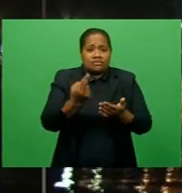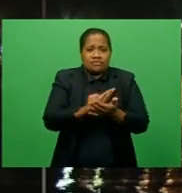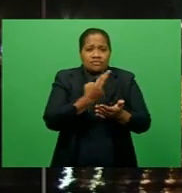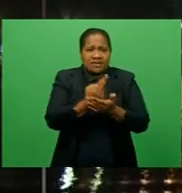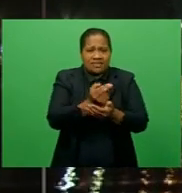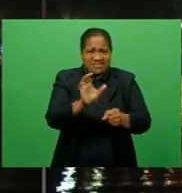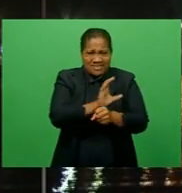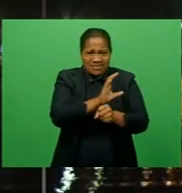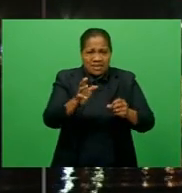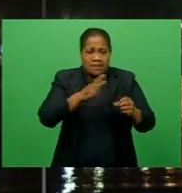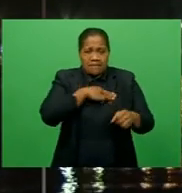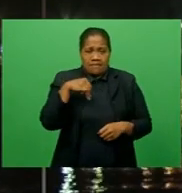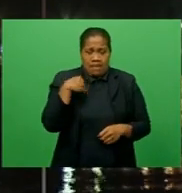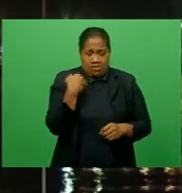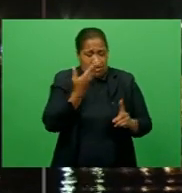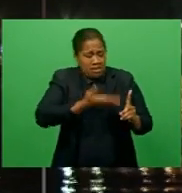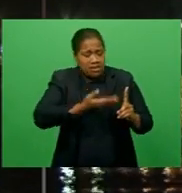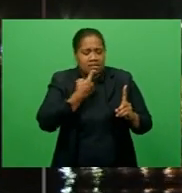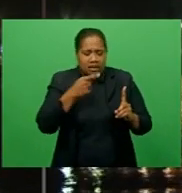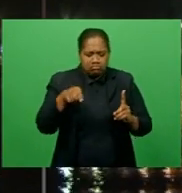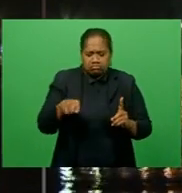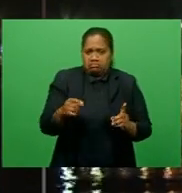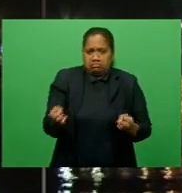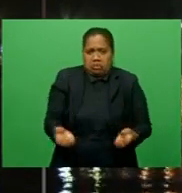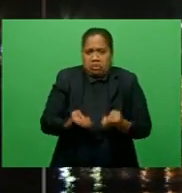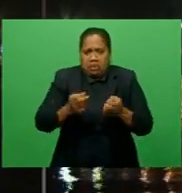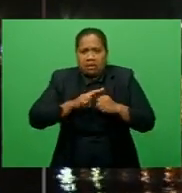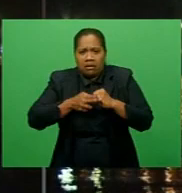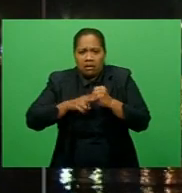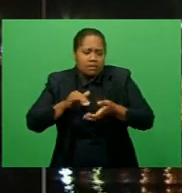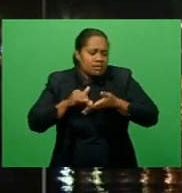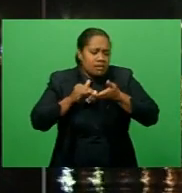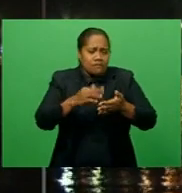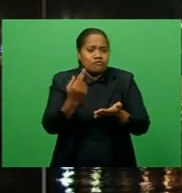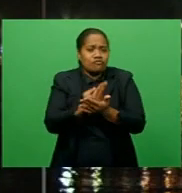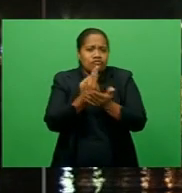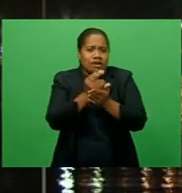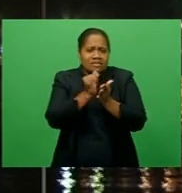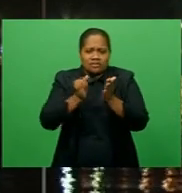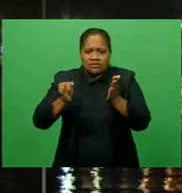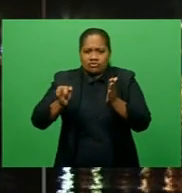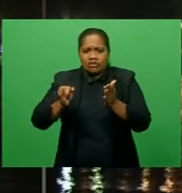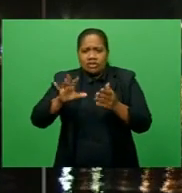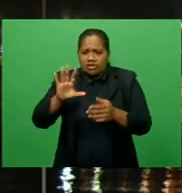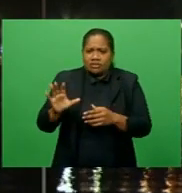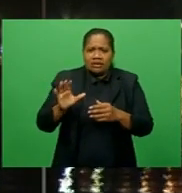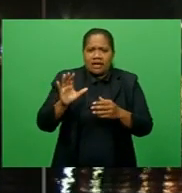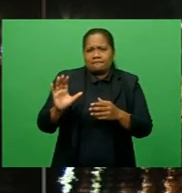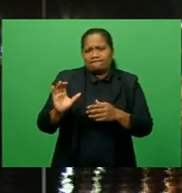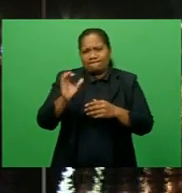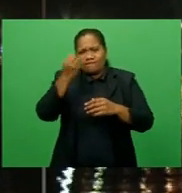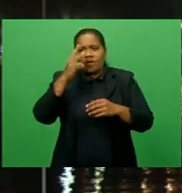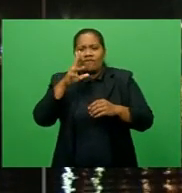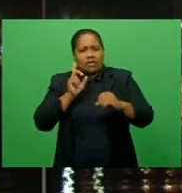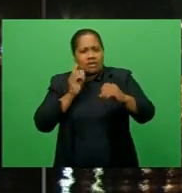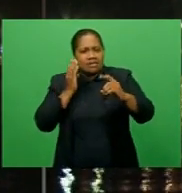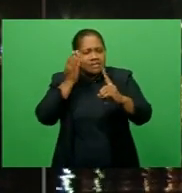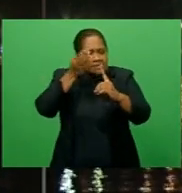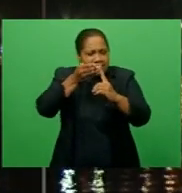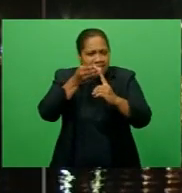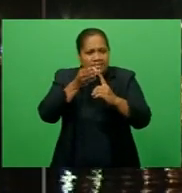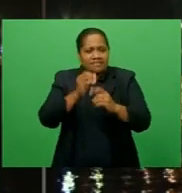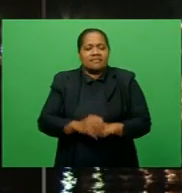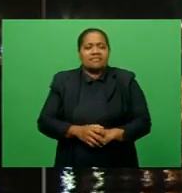is encouraging news, as it will help the rice industry achieve its aim of reducing imports and becoming self-sufficient.